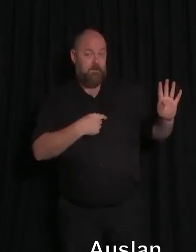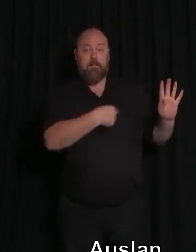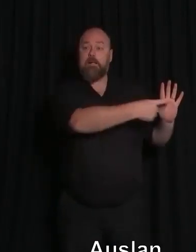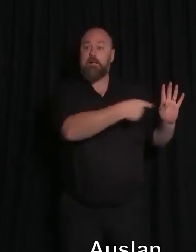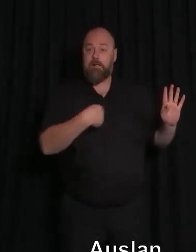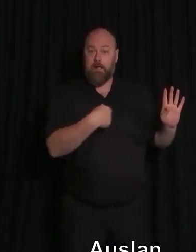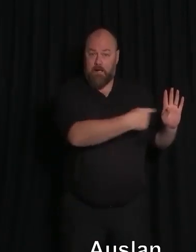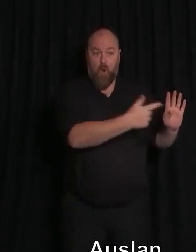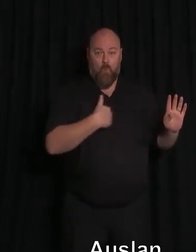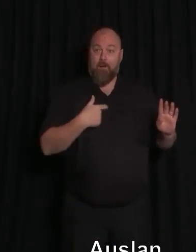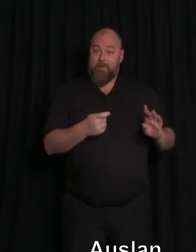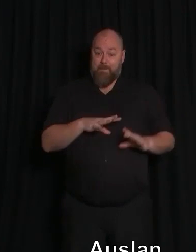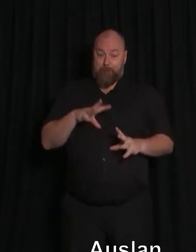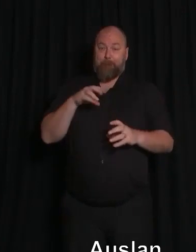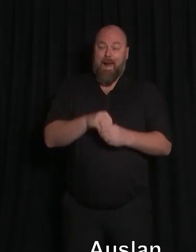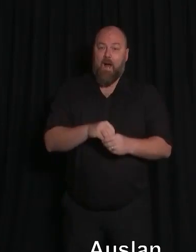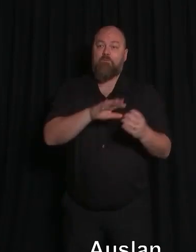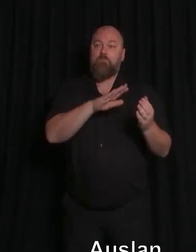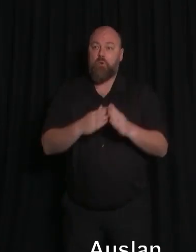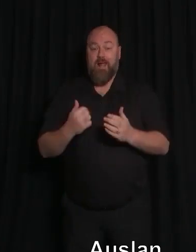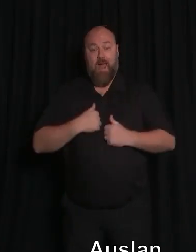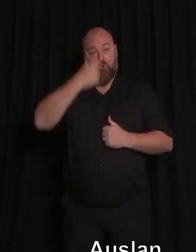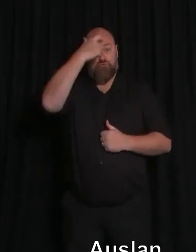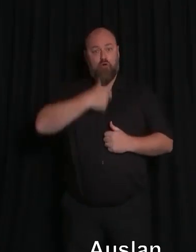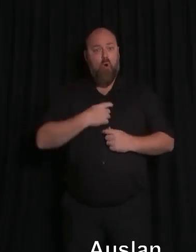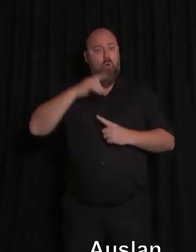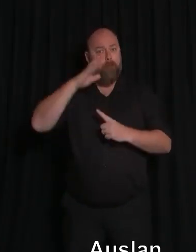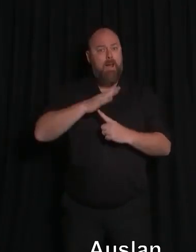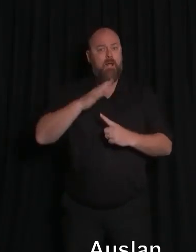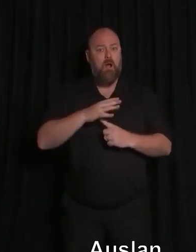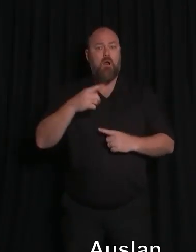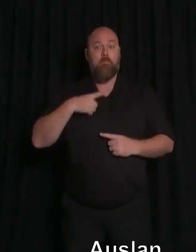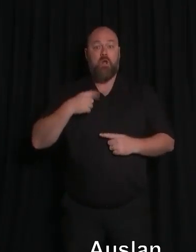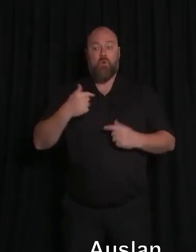of our community. So our roles matter because it's us,